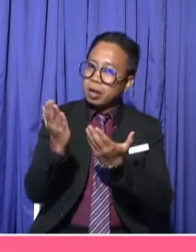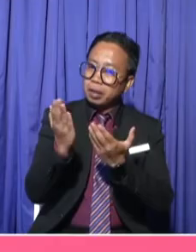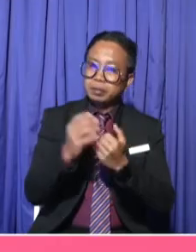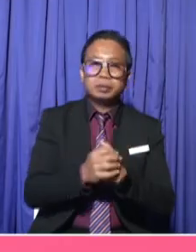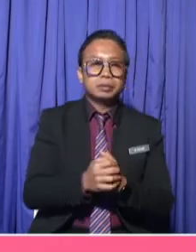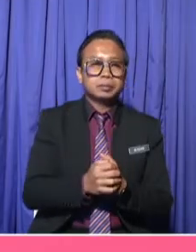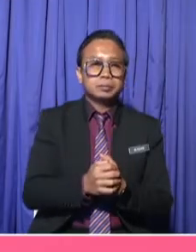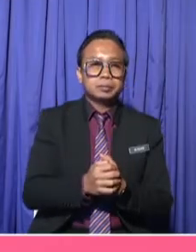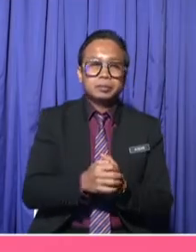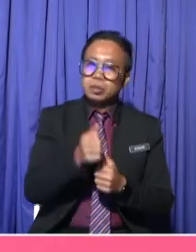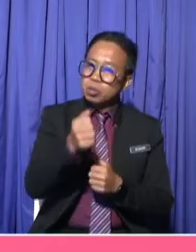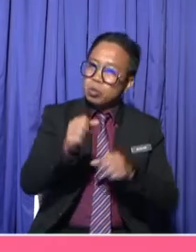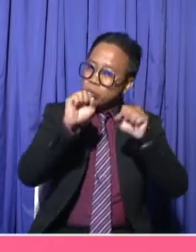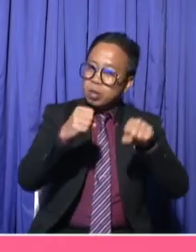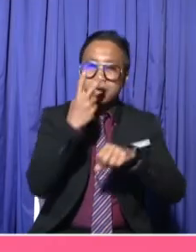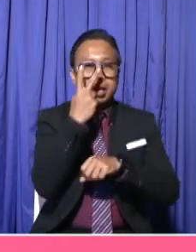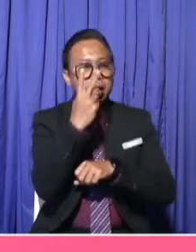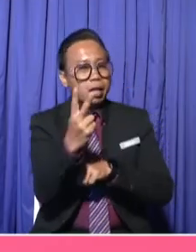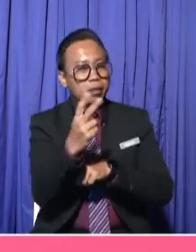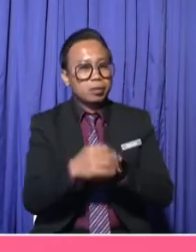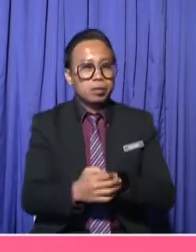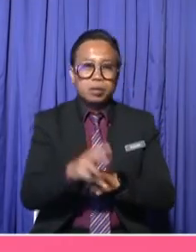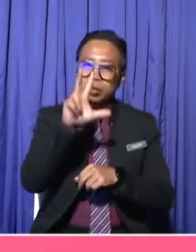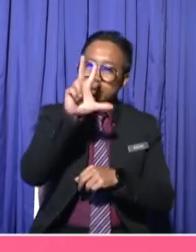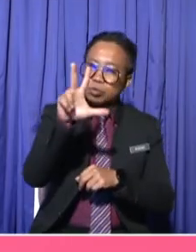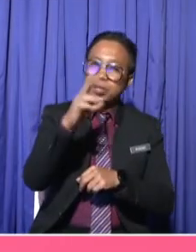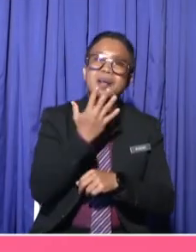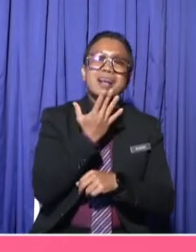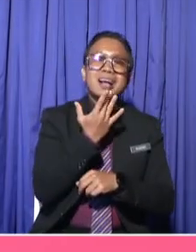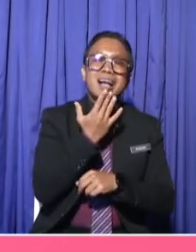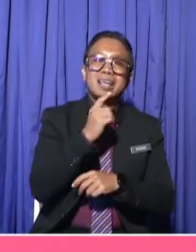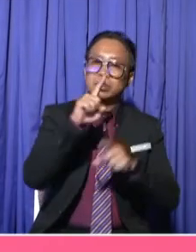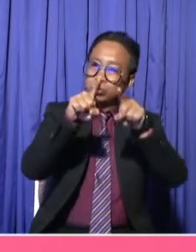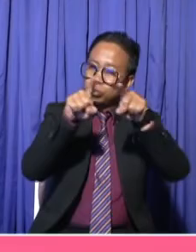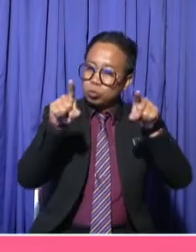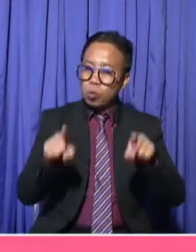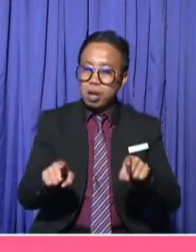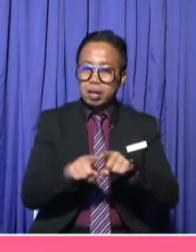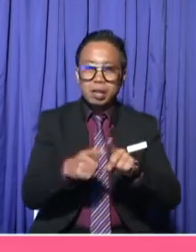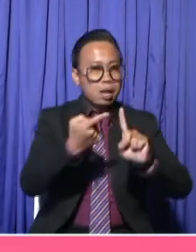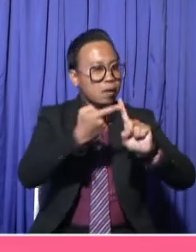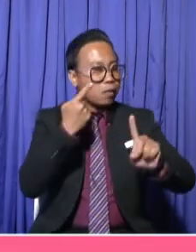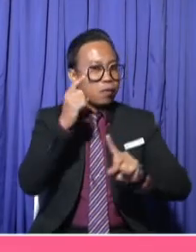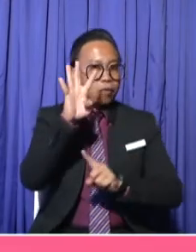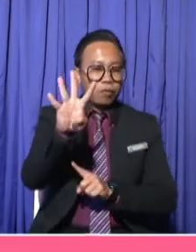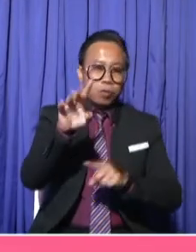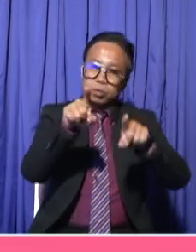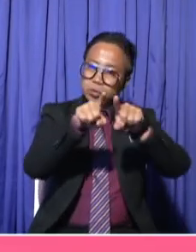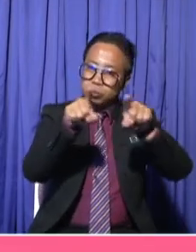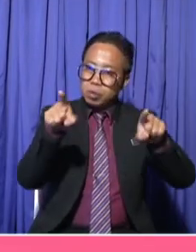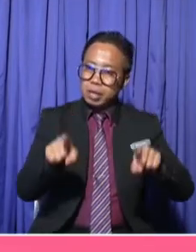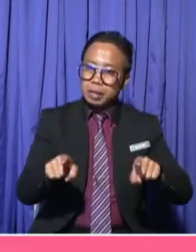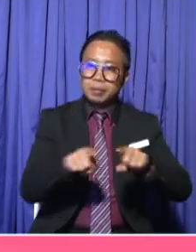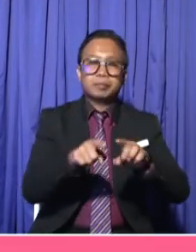the slide, you can see there are 3 colored squares out of 4 squares.